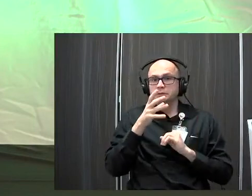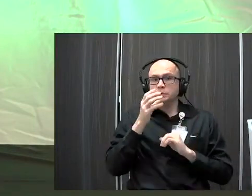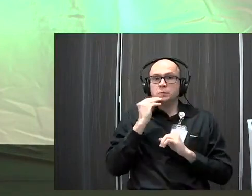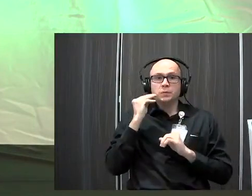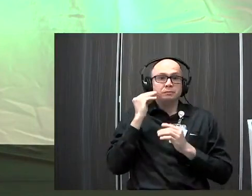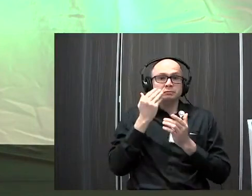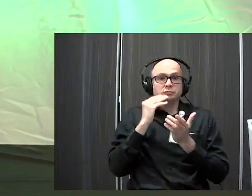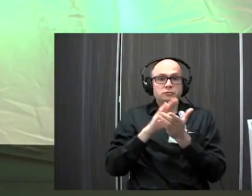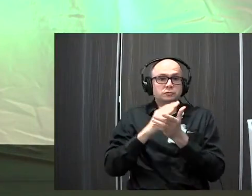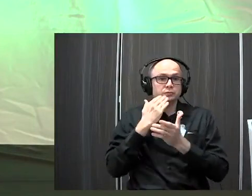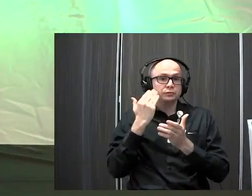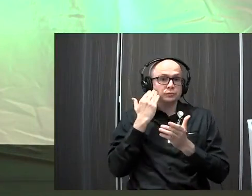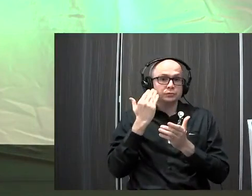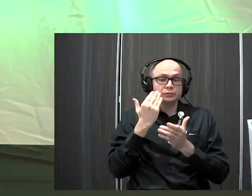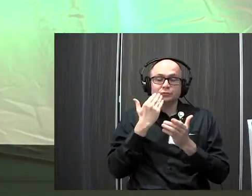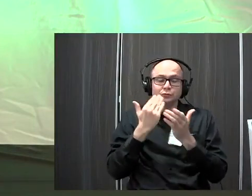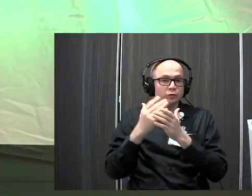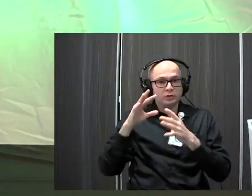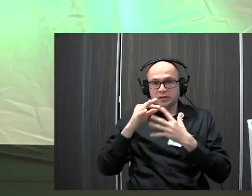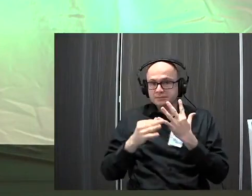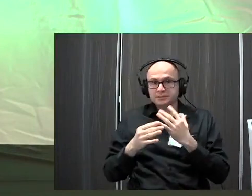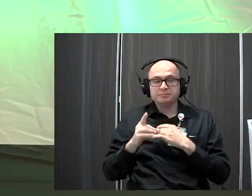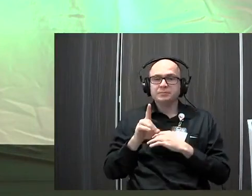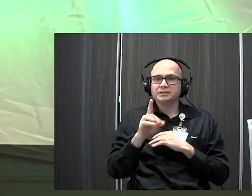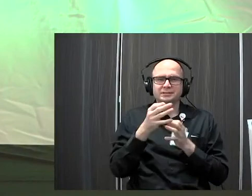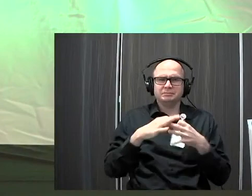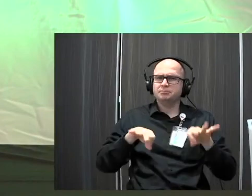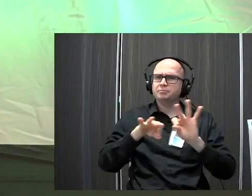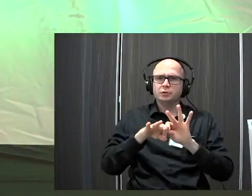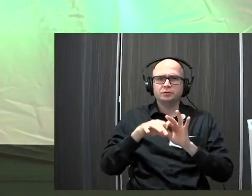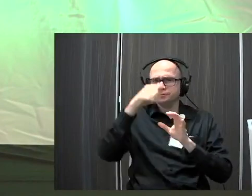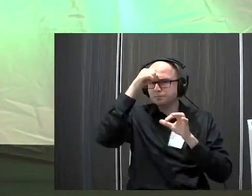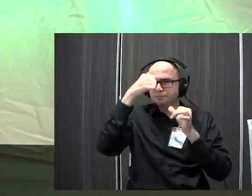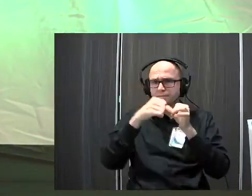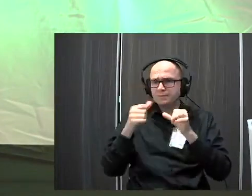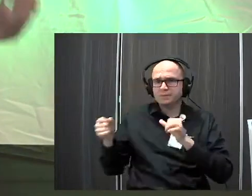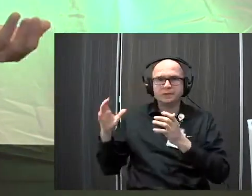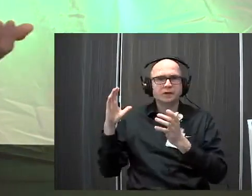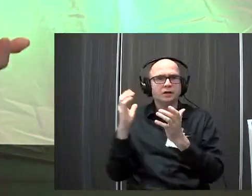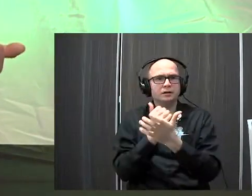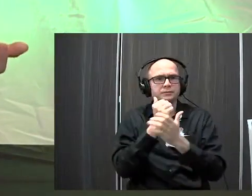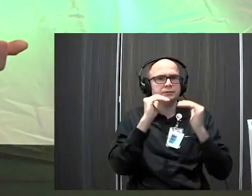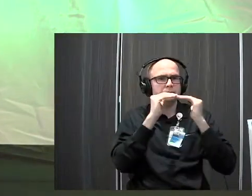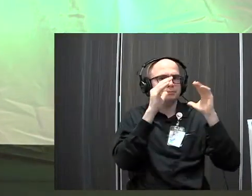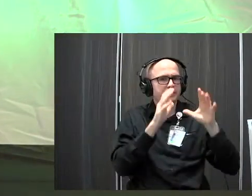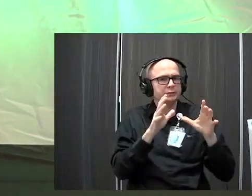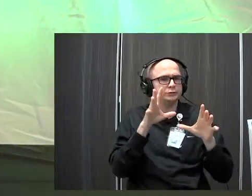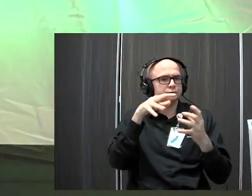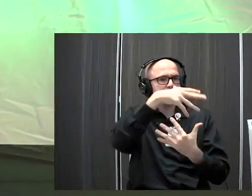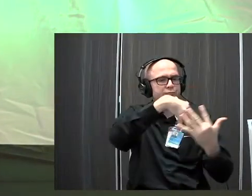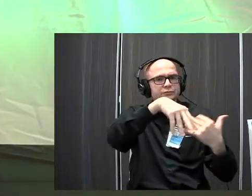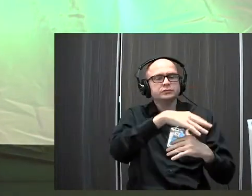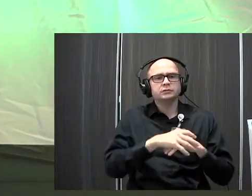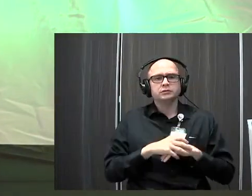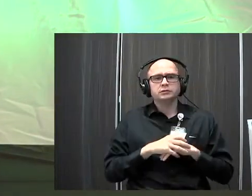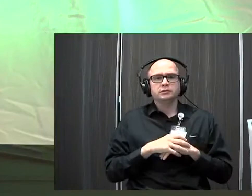great option for kids, but I think it's also important to make sure that they're having the opportunity to learn among their peers. There's a lot